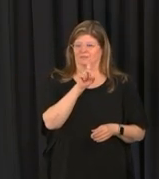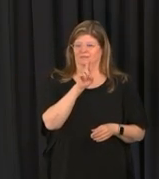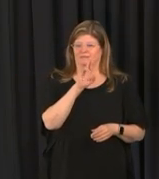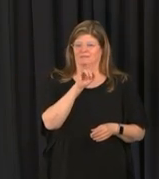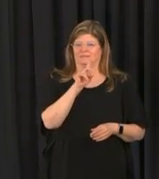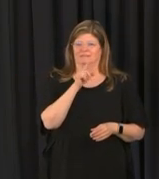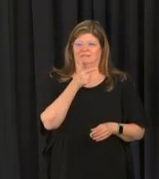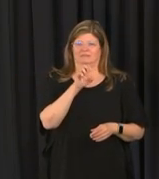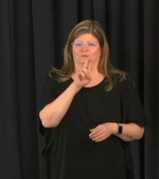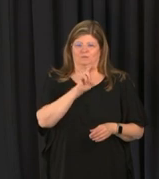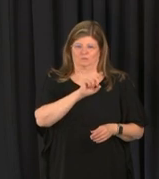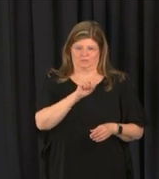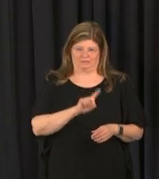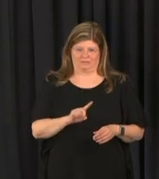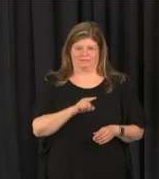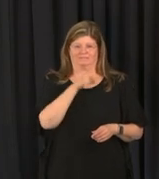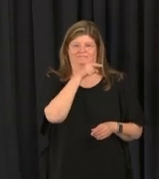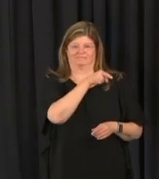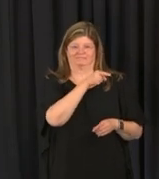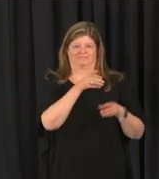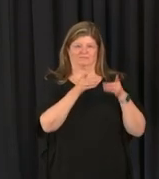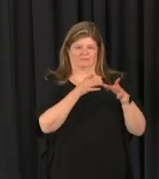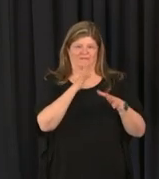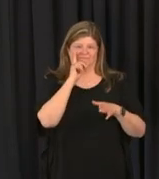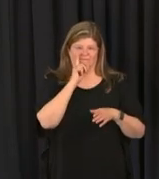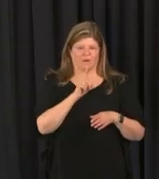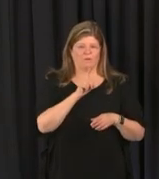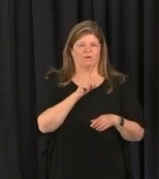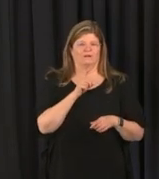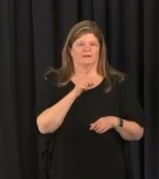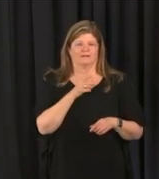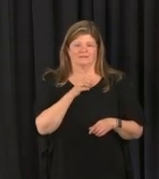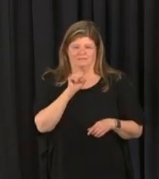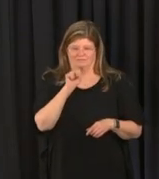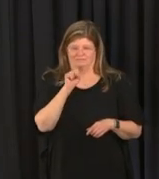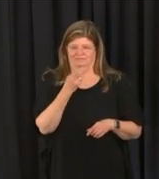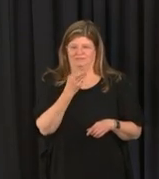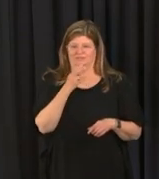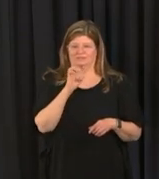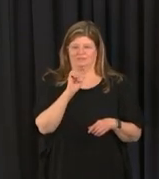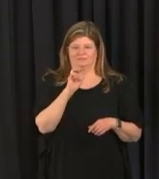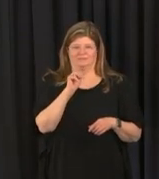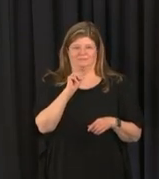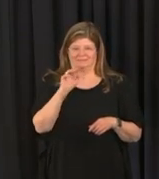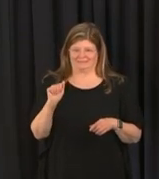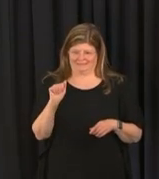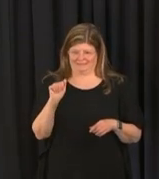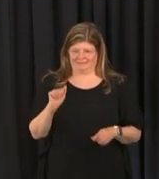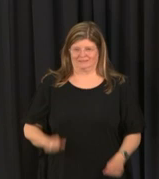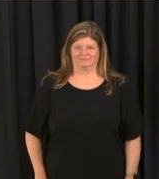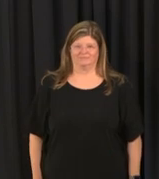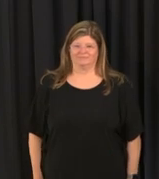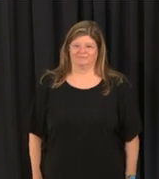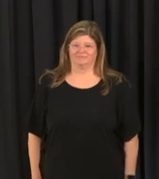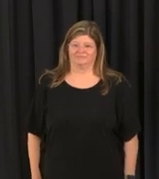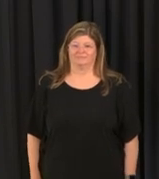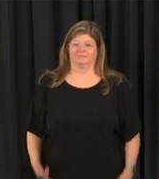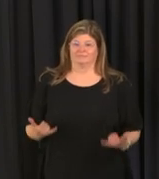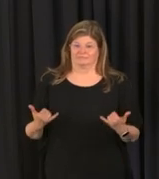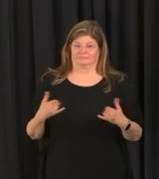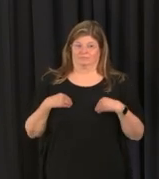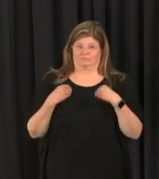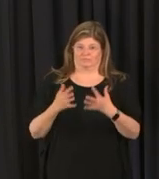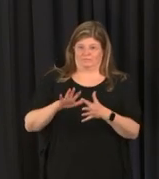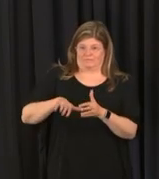DCH-SEMA. Today, we will provide a response, an update to the